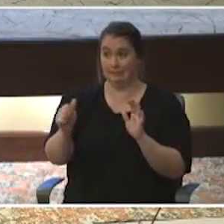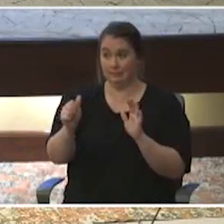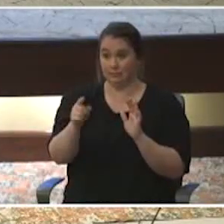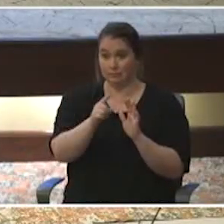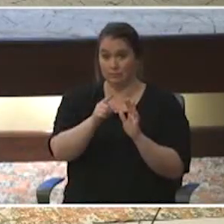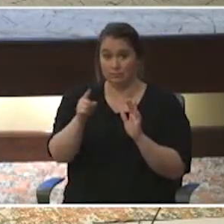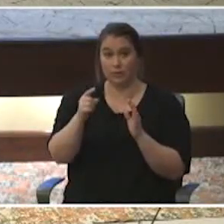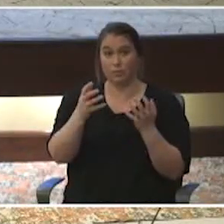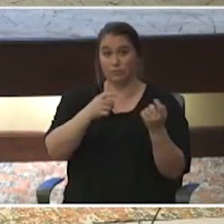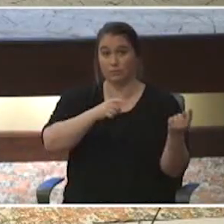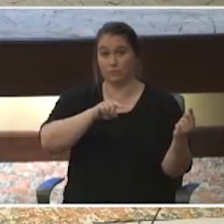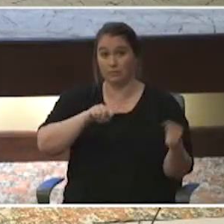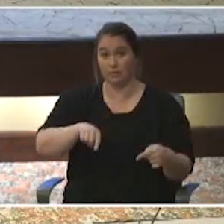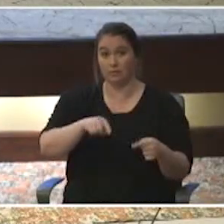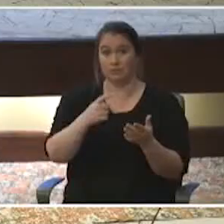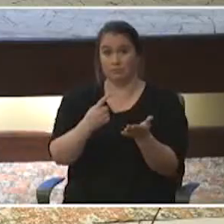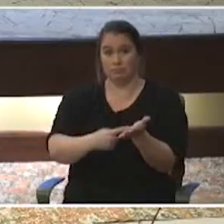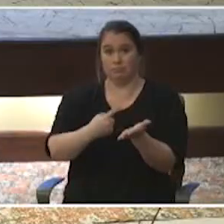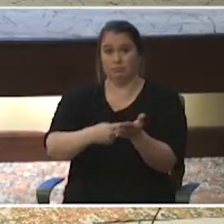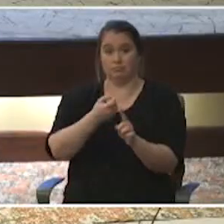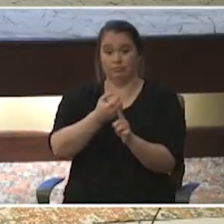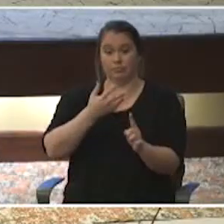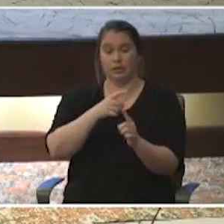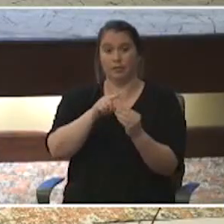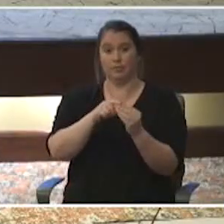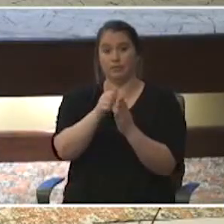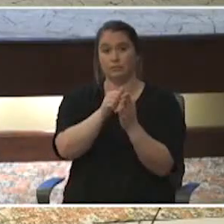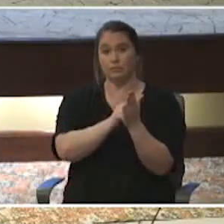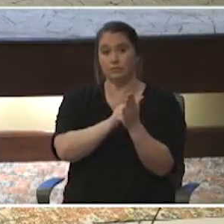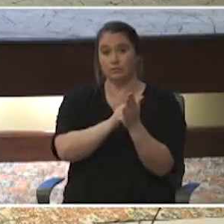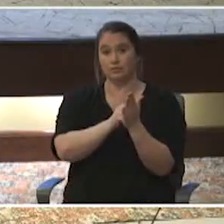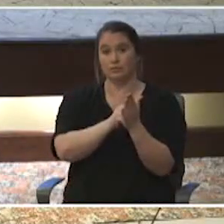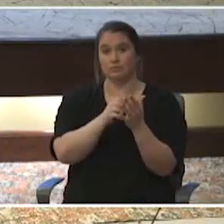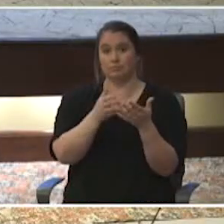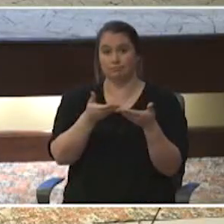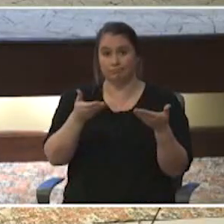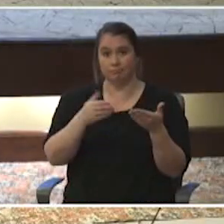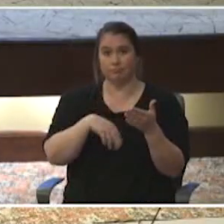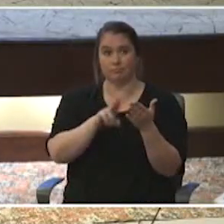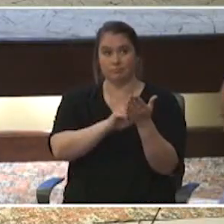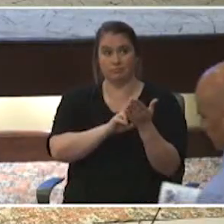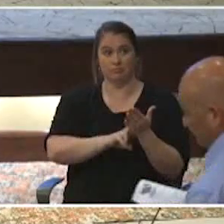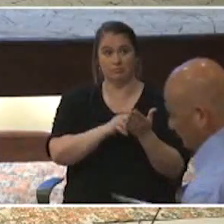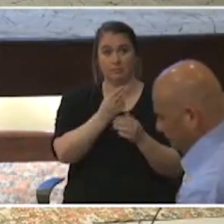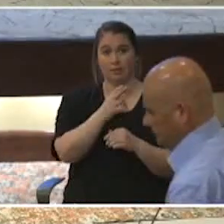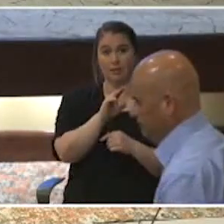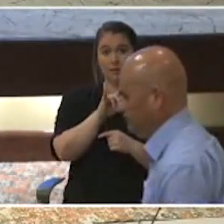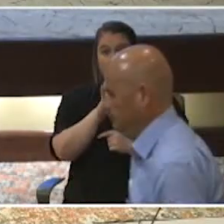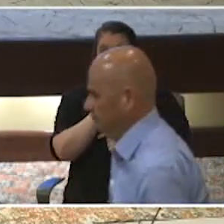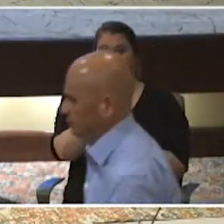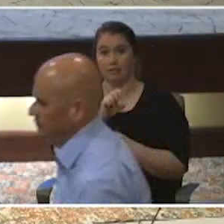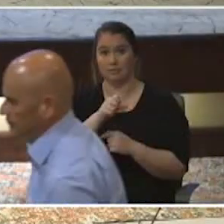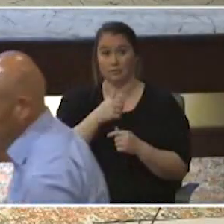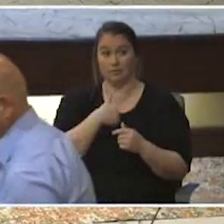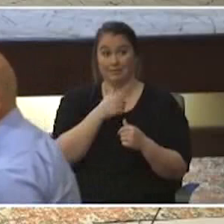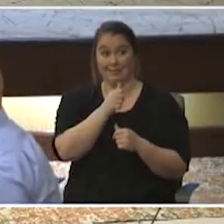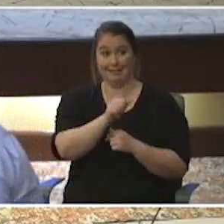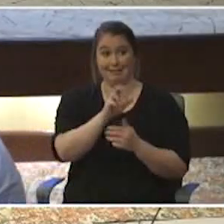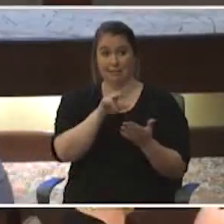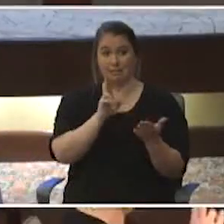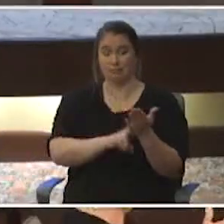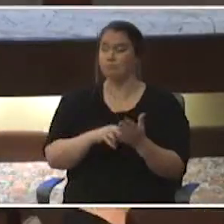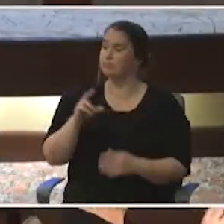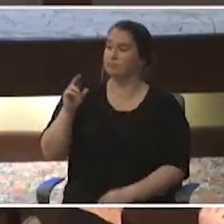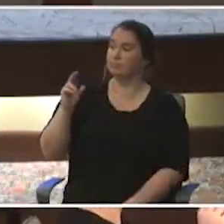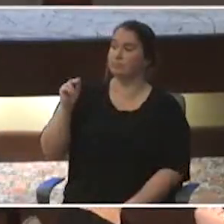who would like to speak on a work session agenda item? City Secretary Hicks, did anybody sign up? No, Mayor, we don't